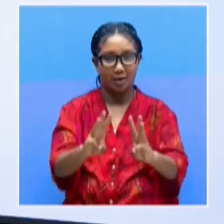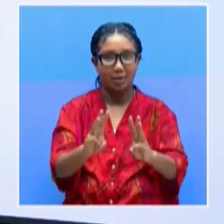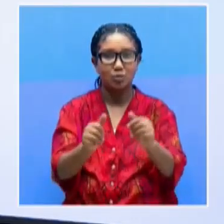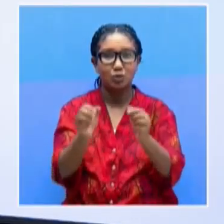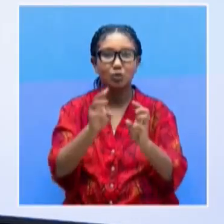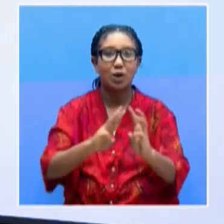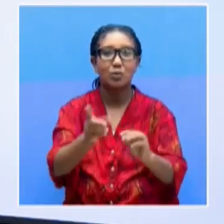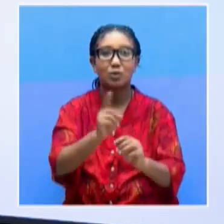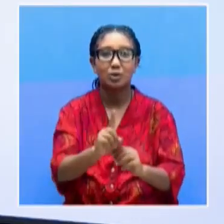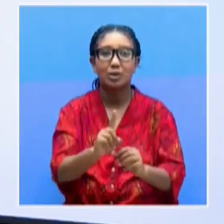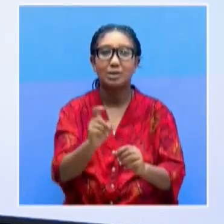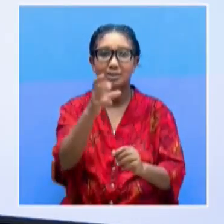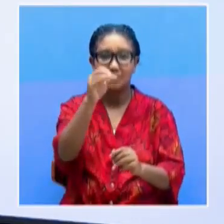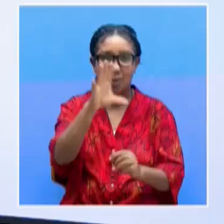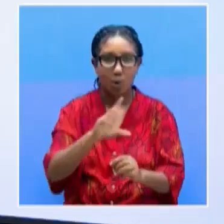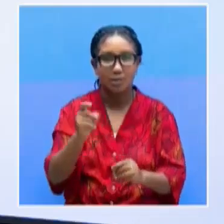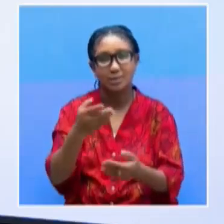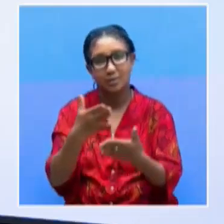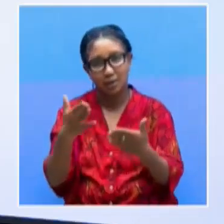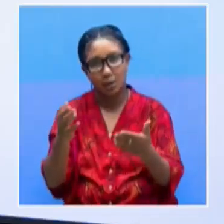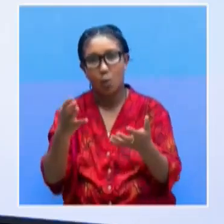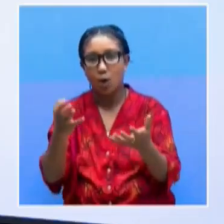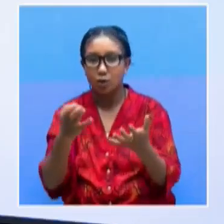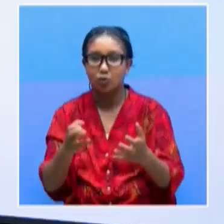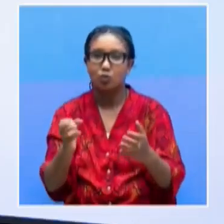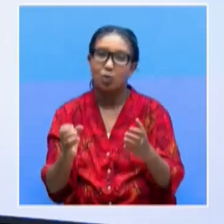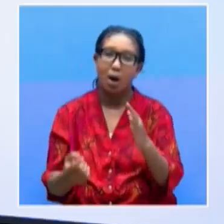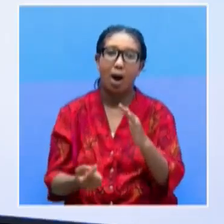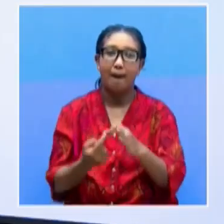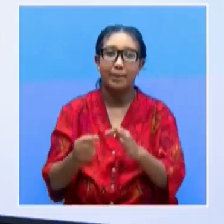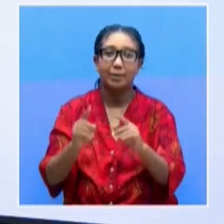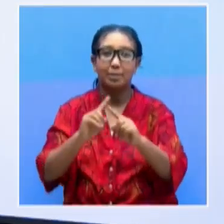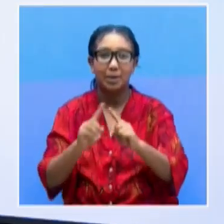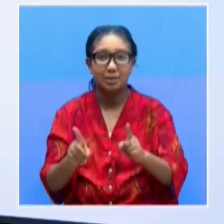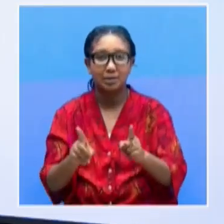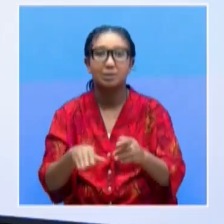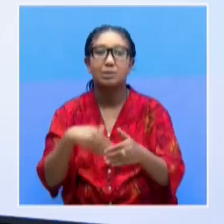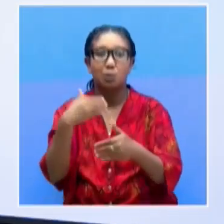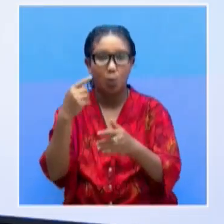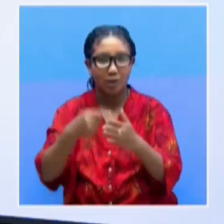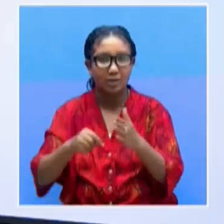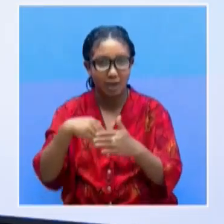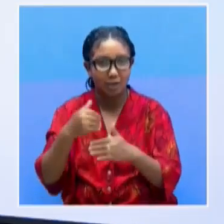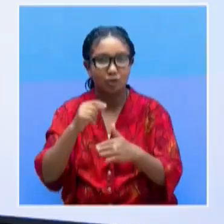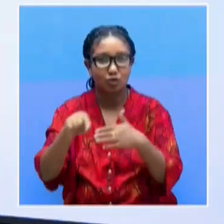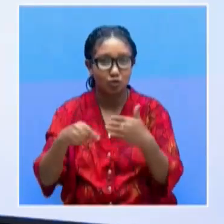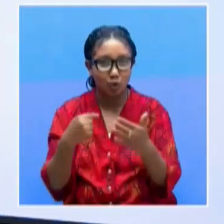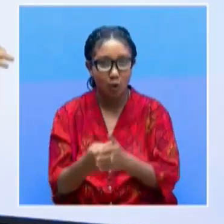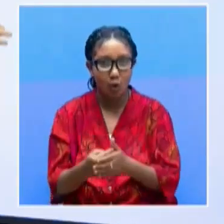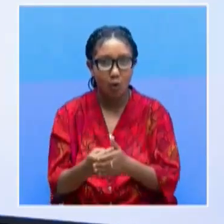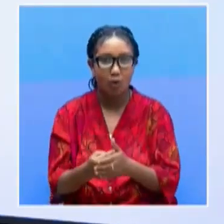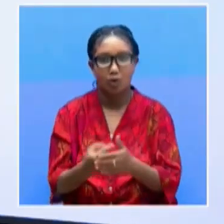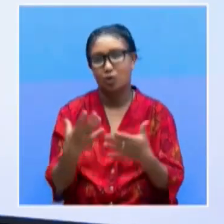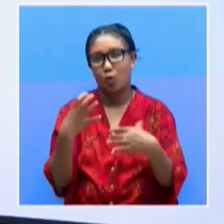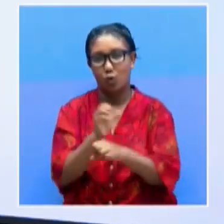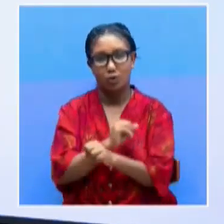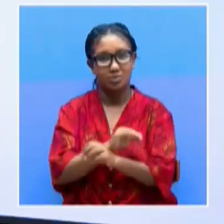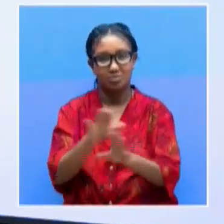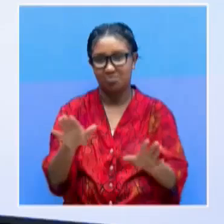do we use? Someone, something, wanted or happened, but what next? So, and